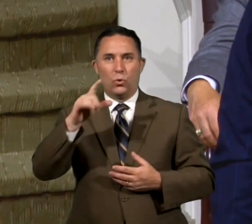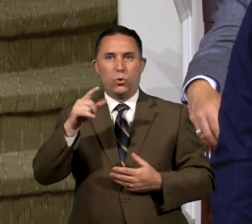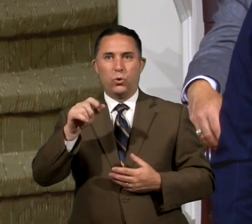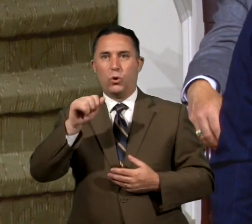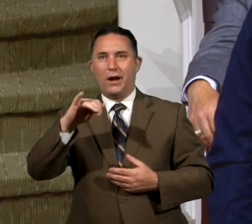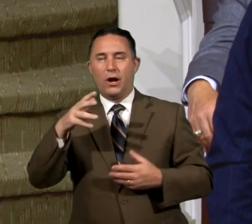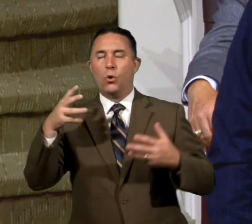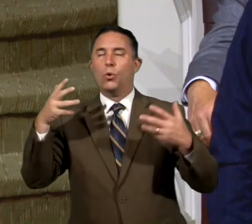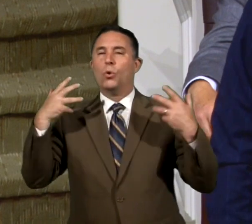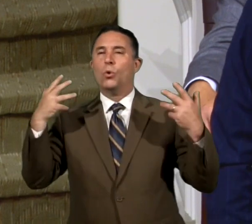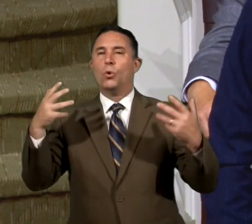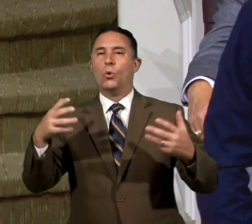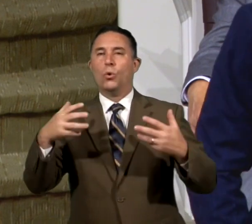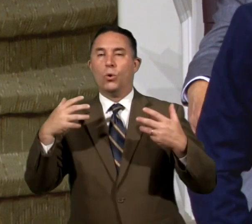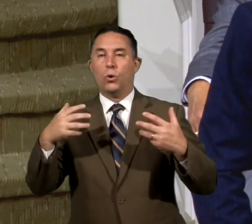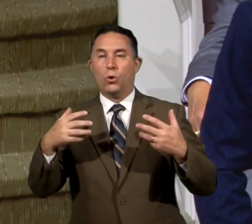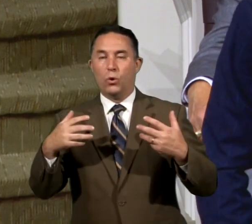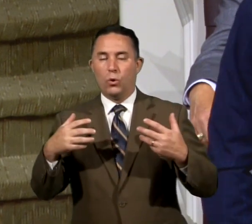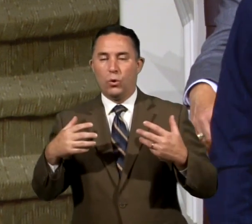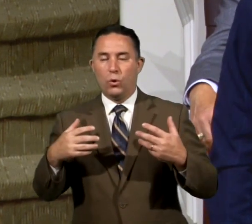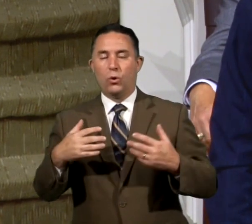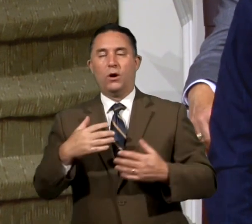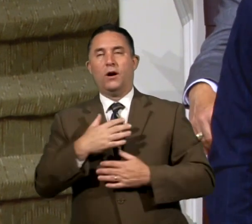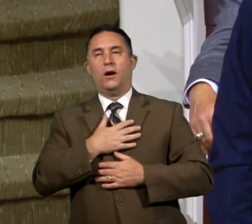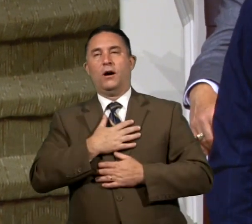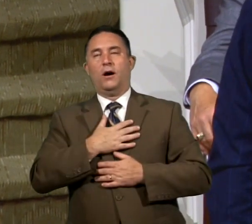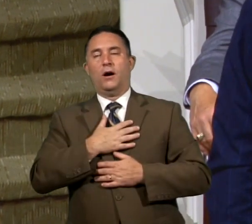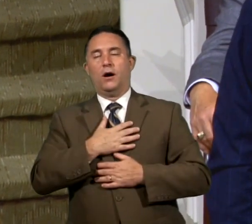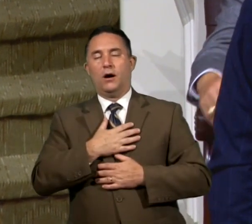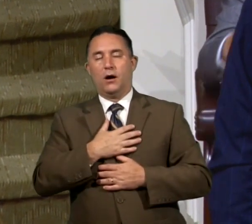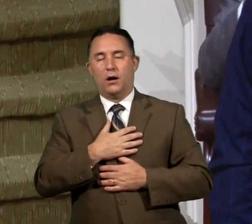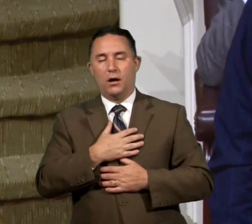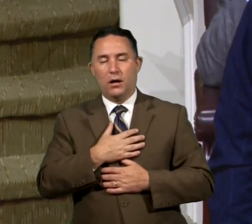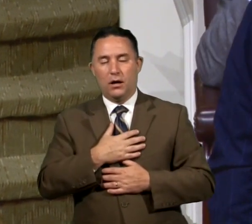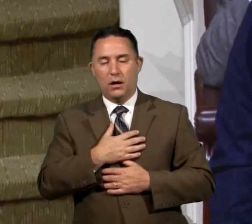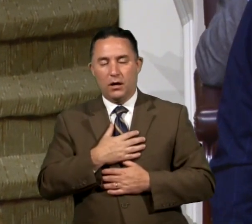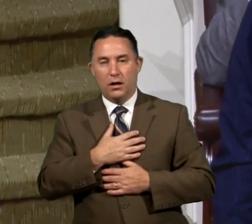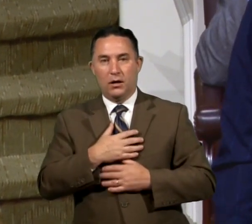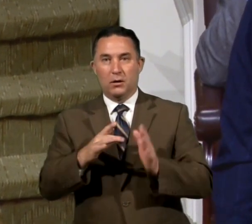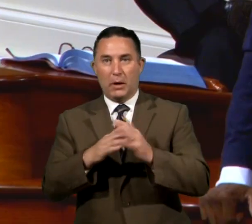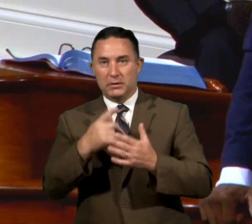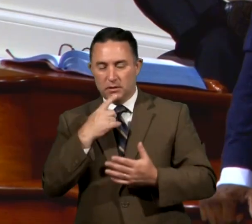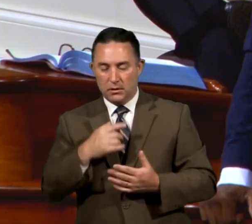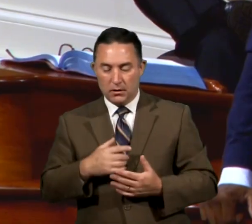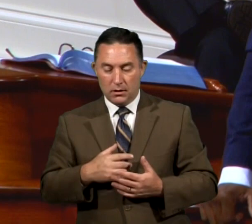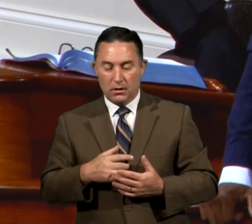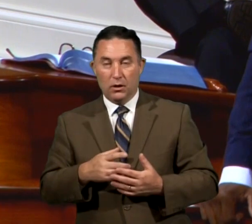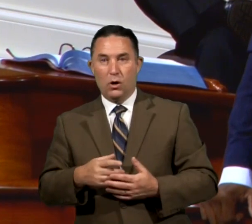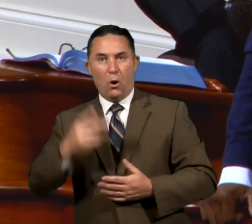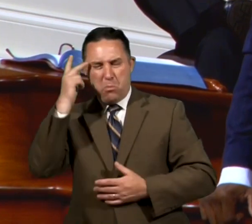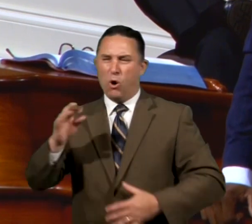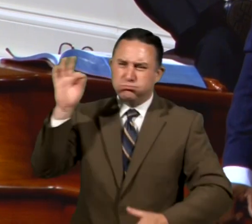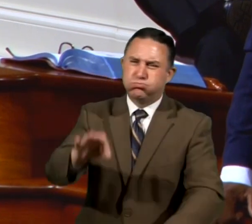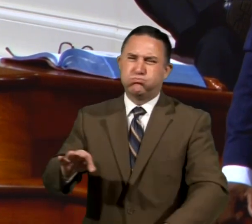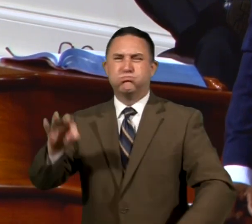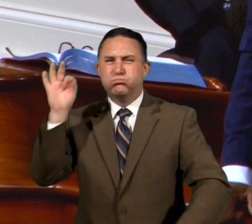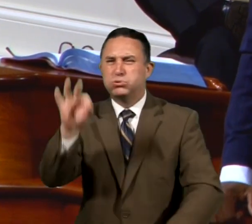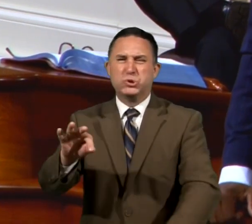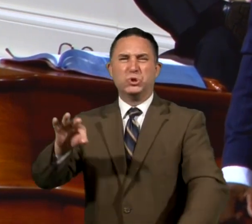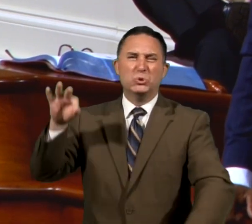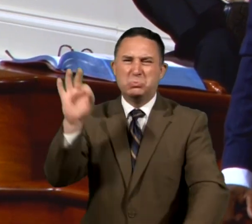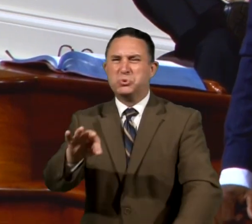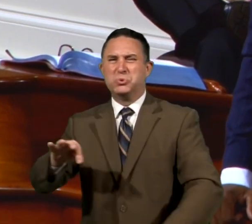and boy, he began to relax those shoulders. And the Bible says Paul just keeps preaching and preaching and